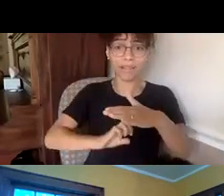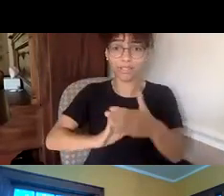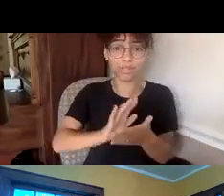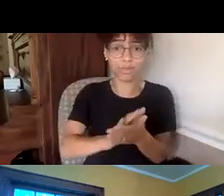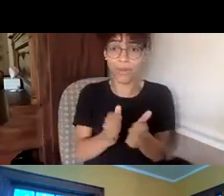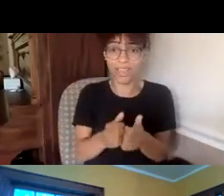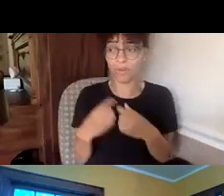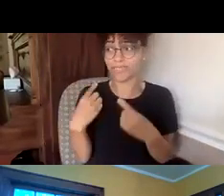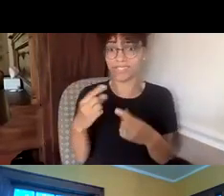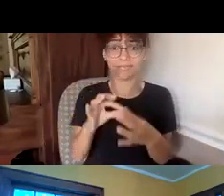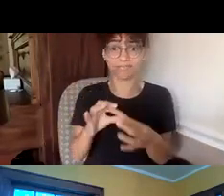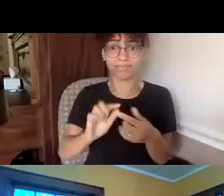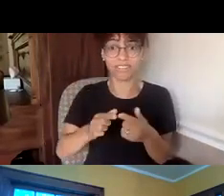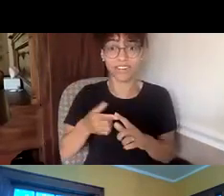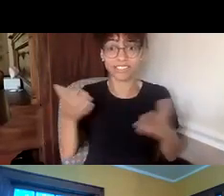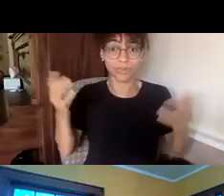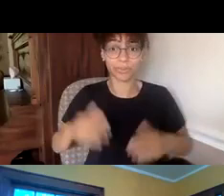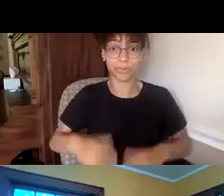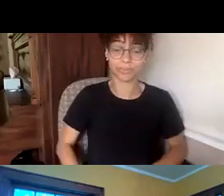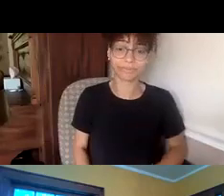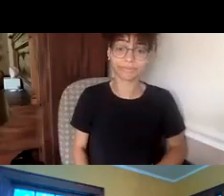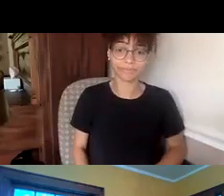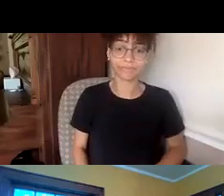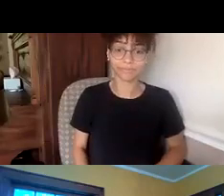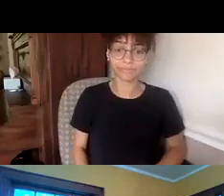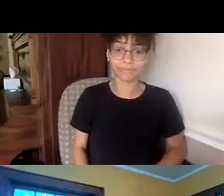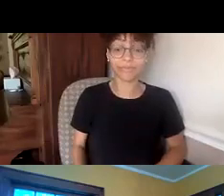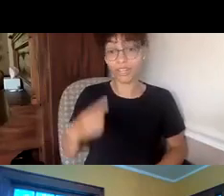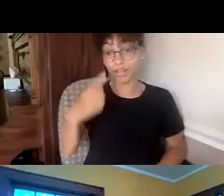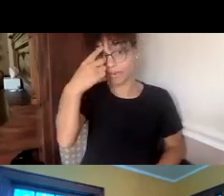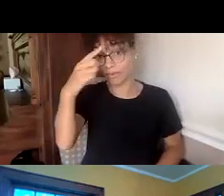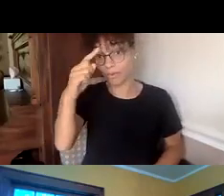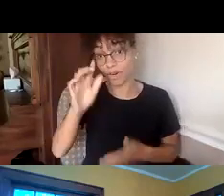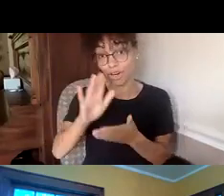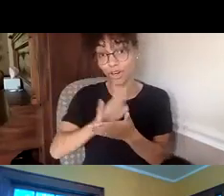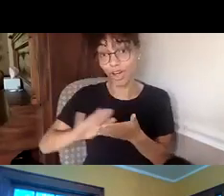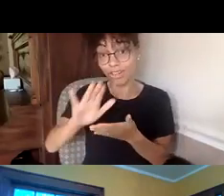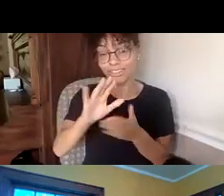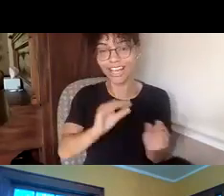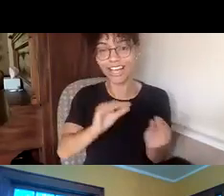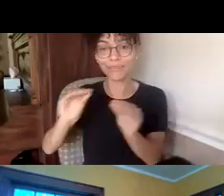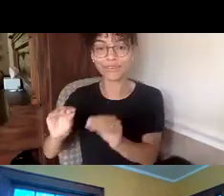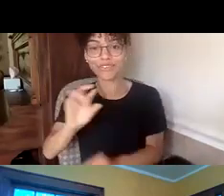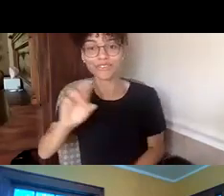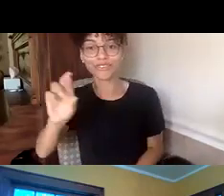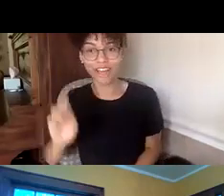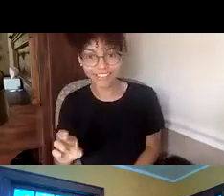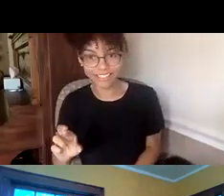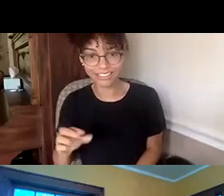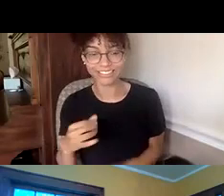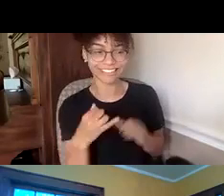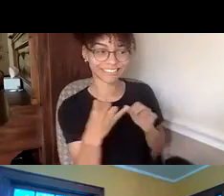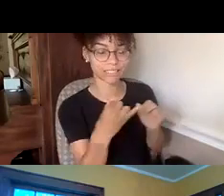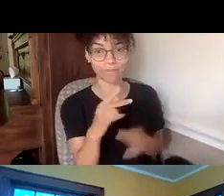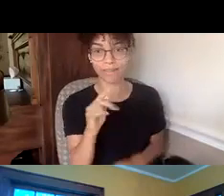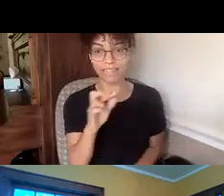with still. And then for college, I moved out to Rochester, and also similar to Kerry, like